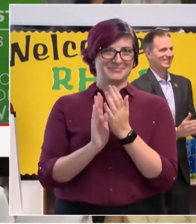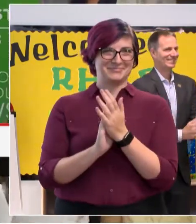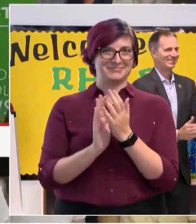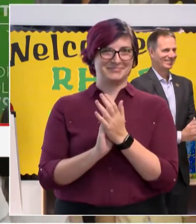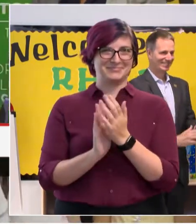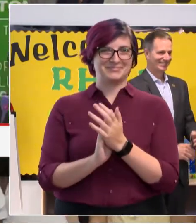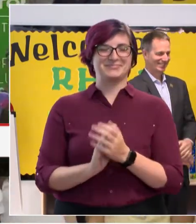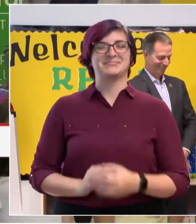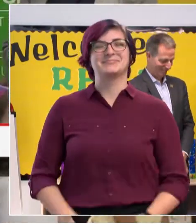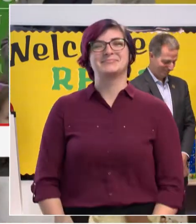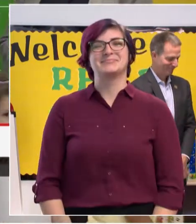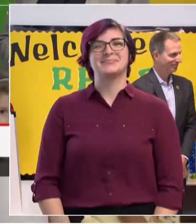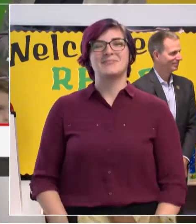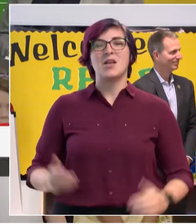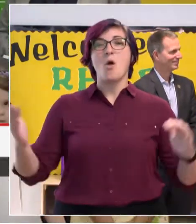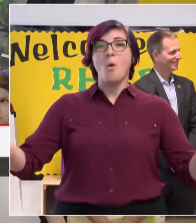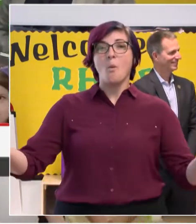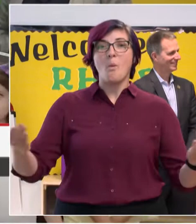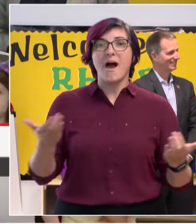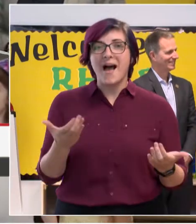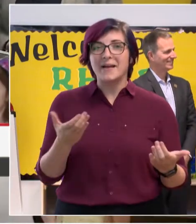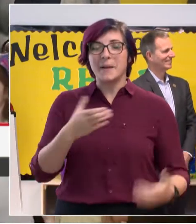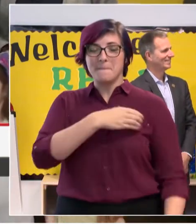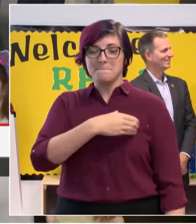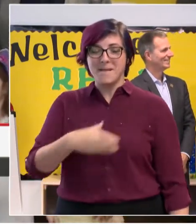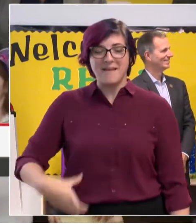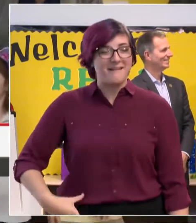Ready? Welcome, Mayor